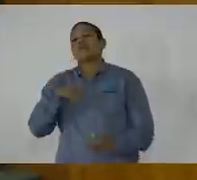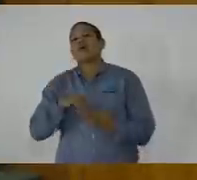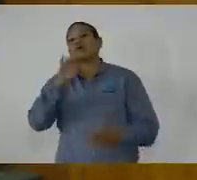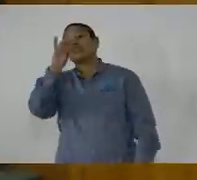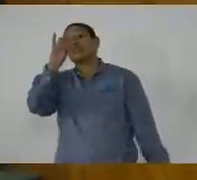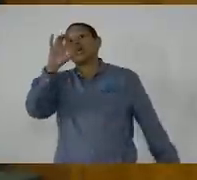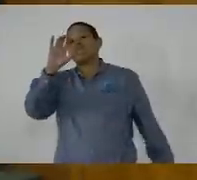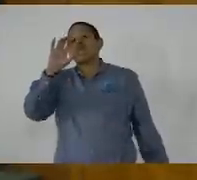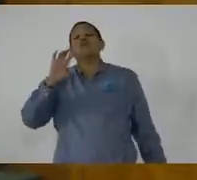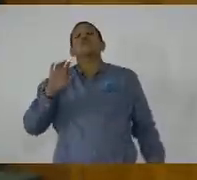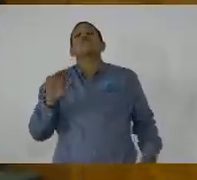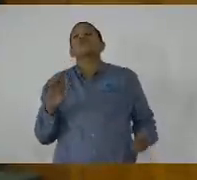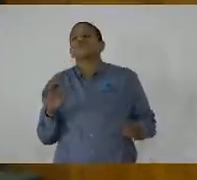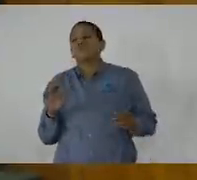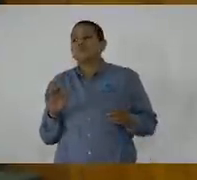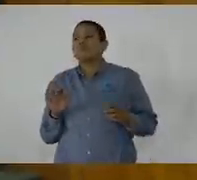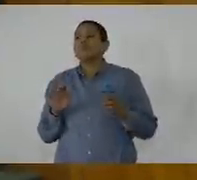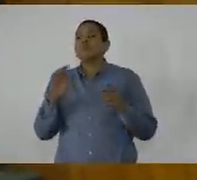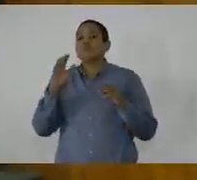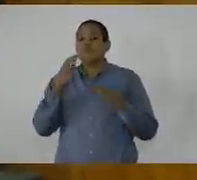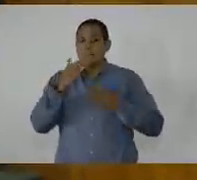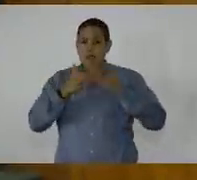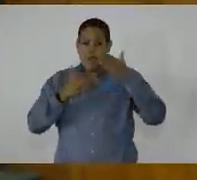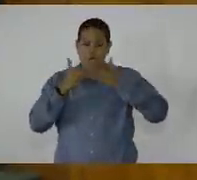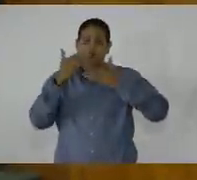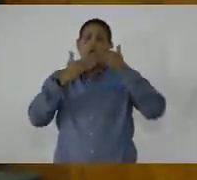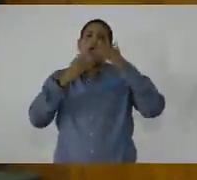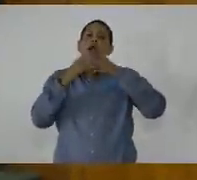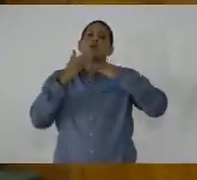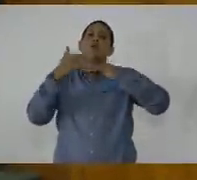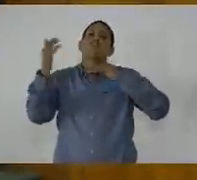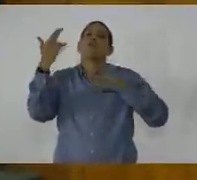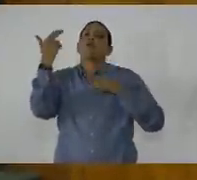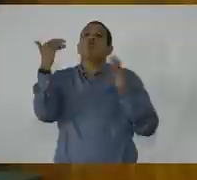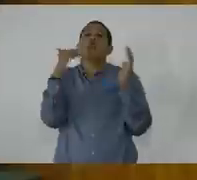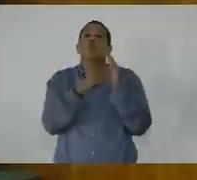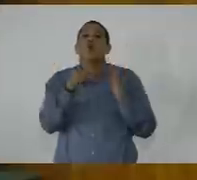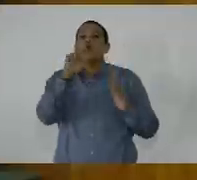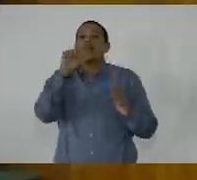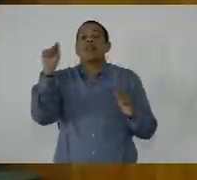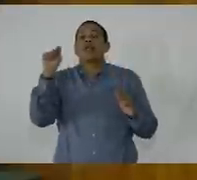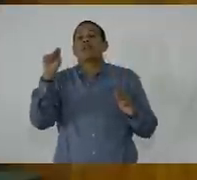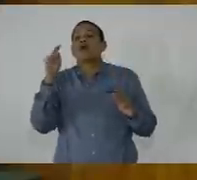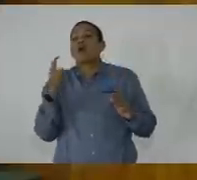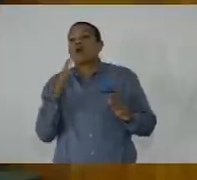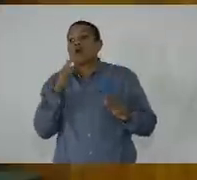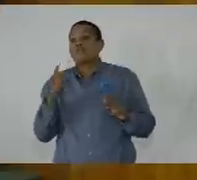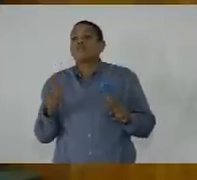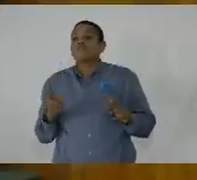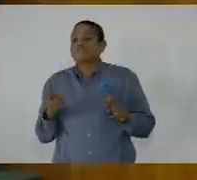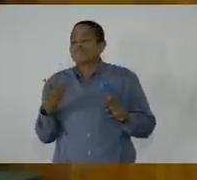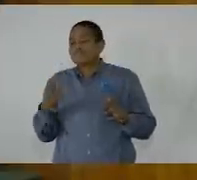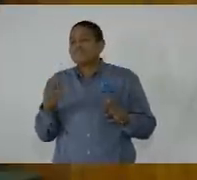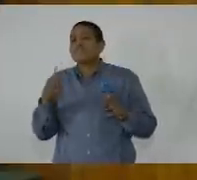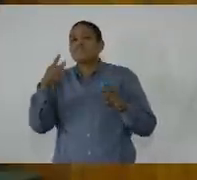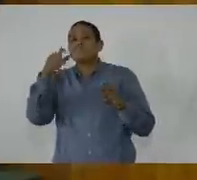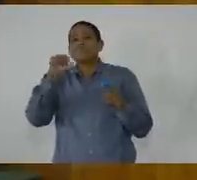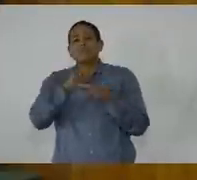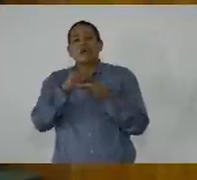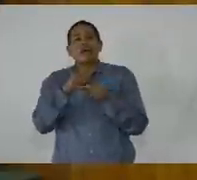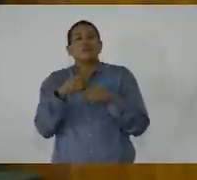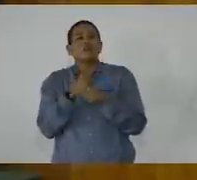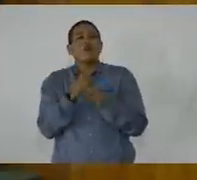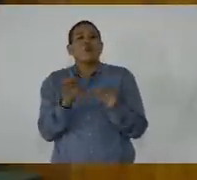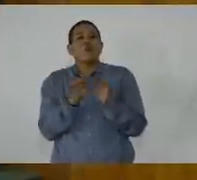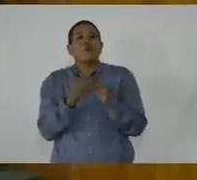68,700 substandard concrete blocks and over 13,000 liters of substandard petroleum products valued at more than